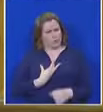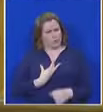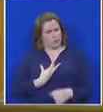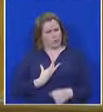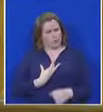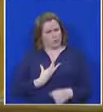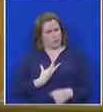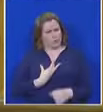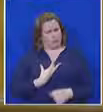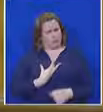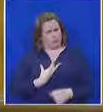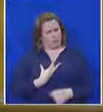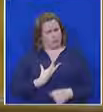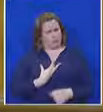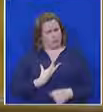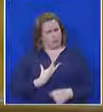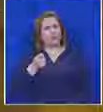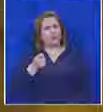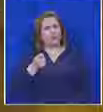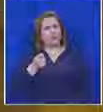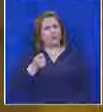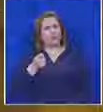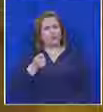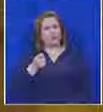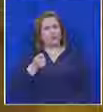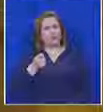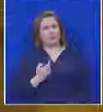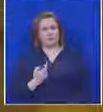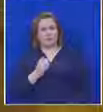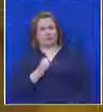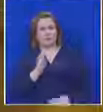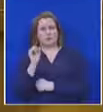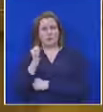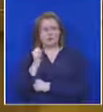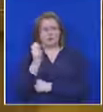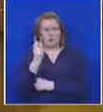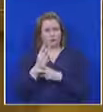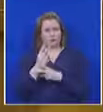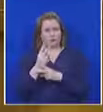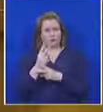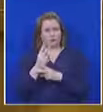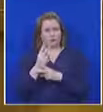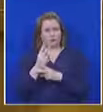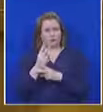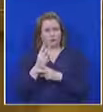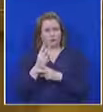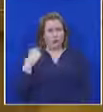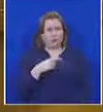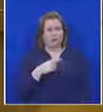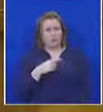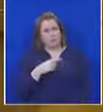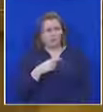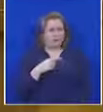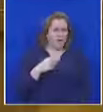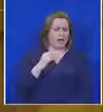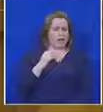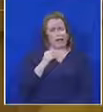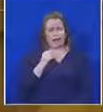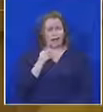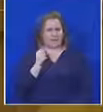when he came into office new, and with his utterances of 2 weeks ago, he seemed to be a bit different in terms of